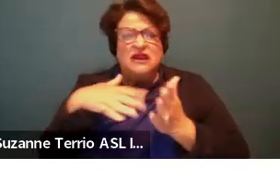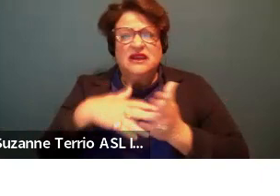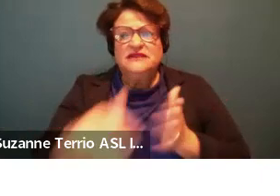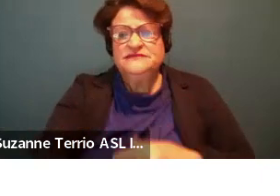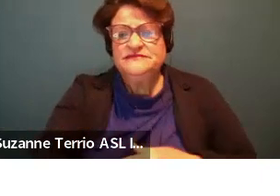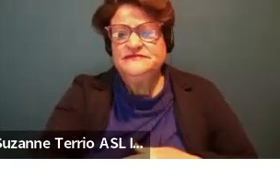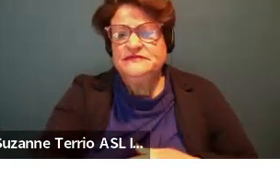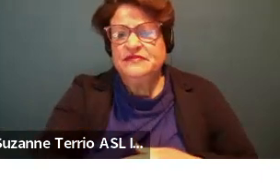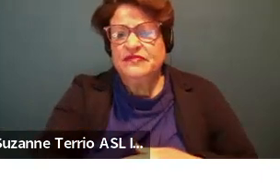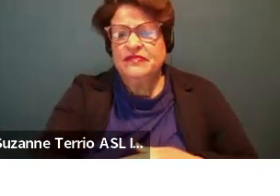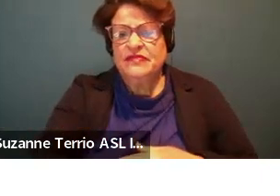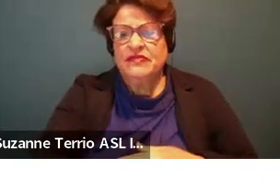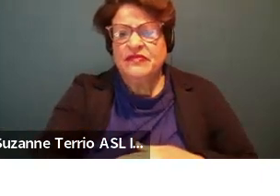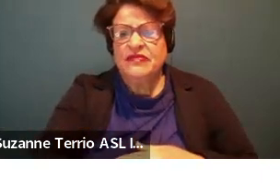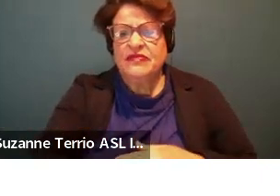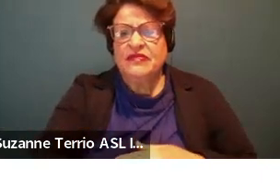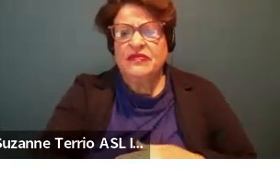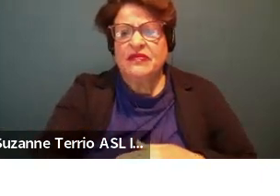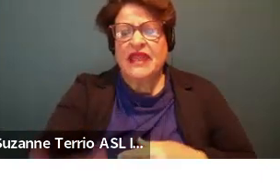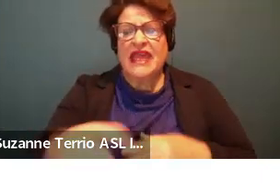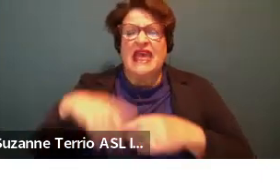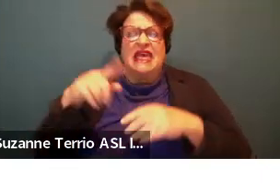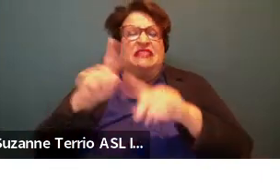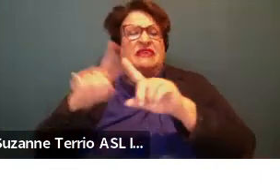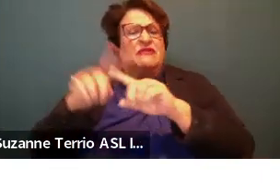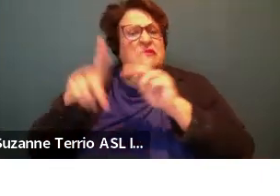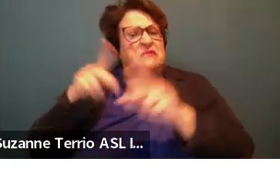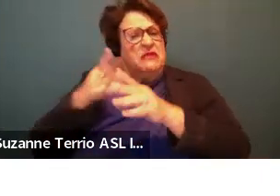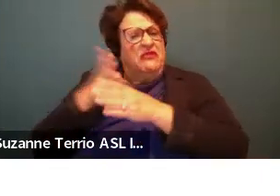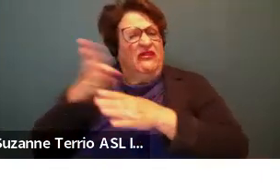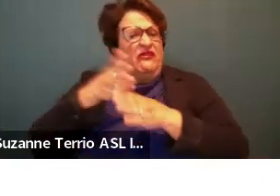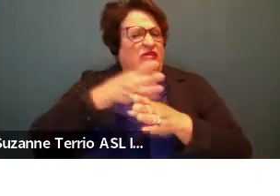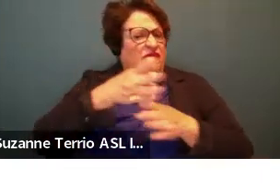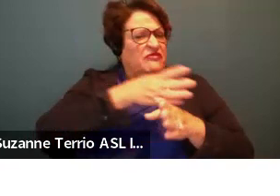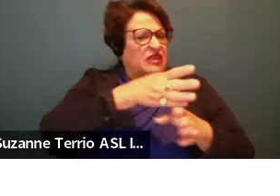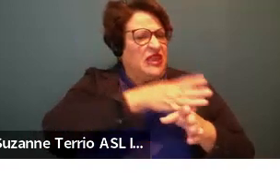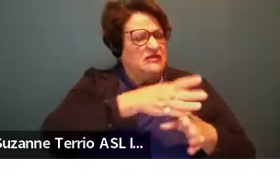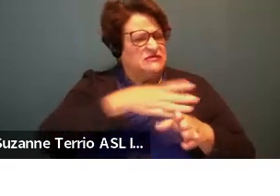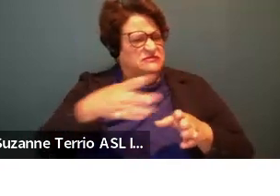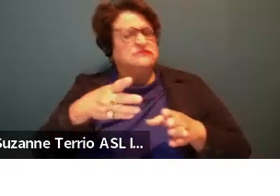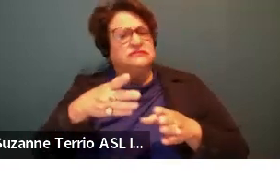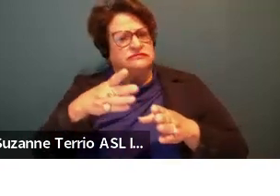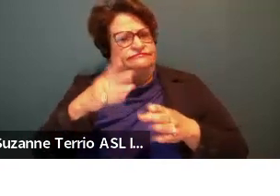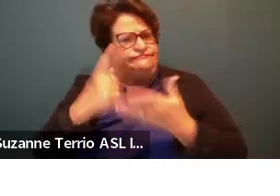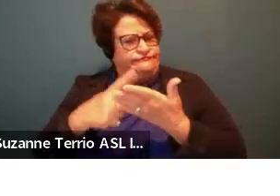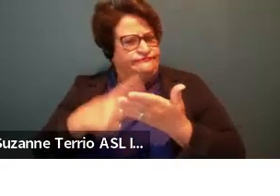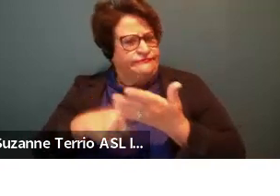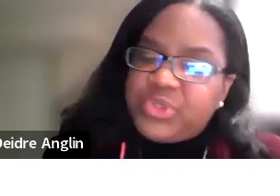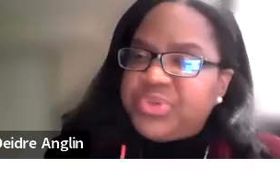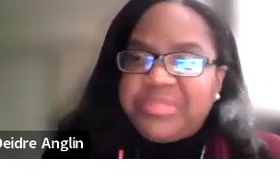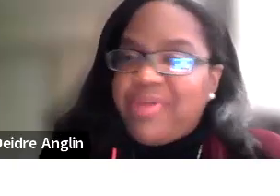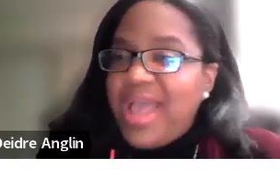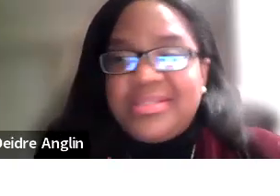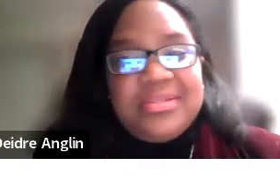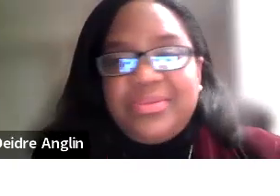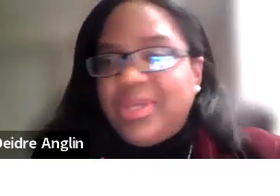scholars in the field talking about the biases in that clinician diagnostic encounter, how Black folks